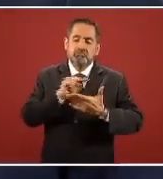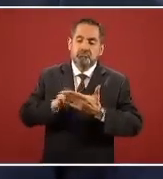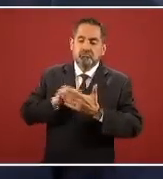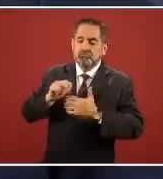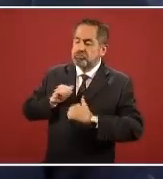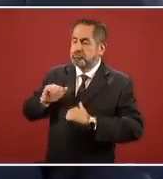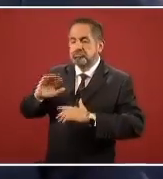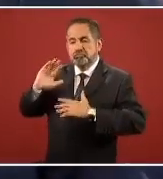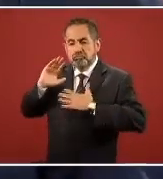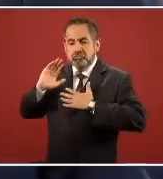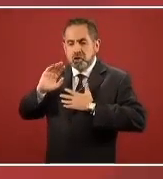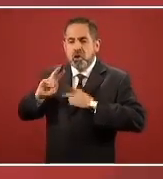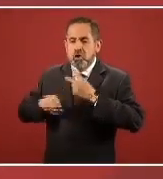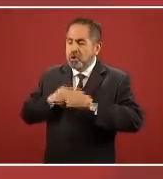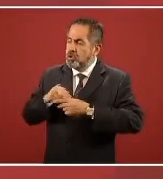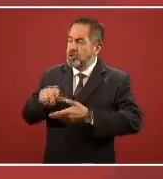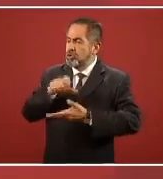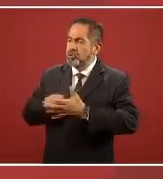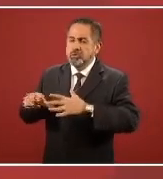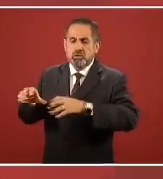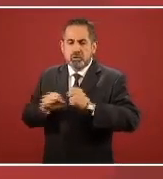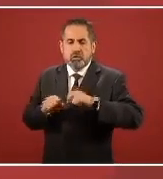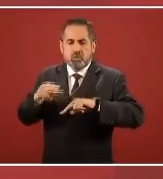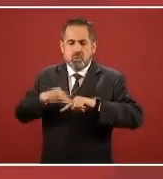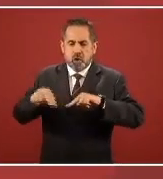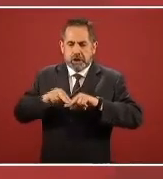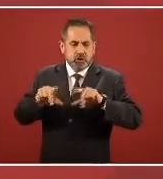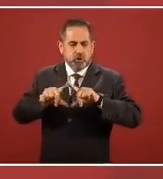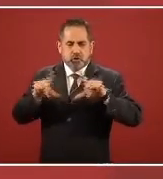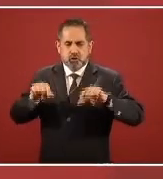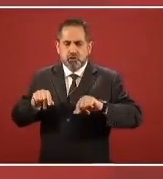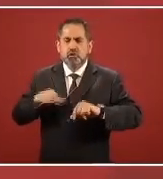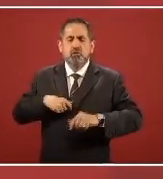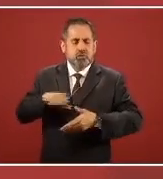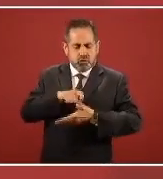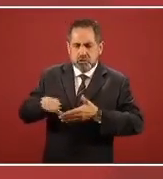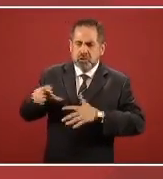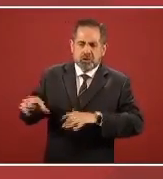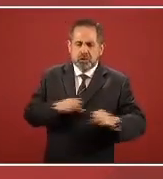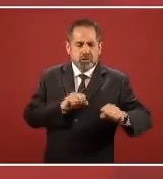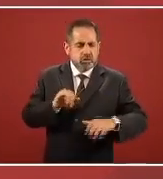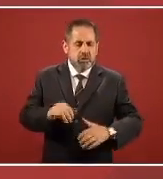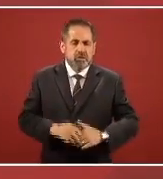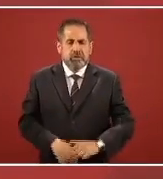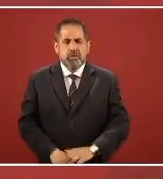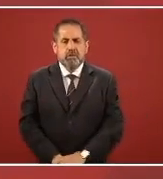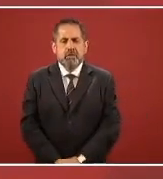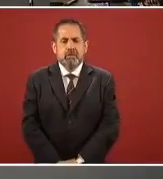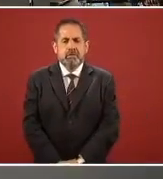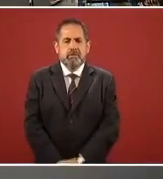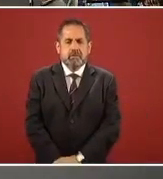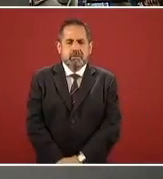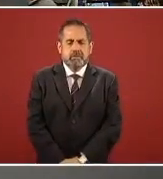the letter where they commit to acquire the